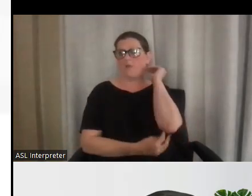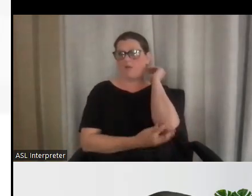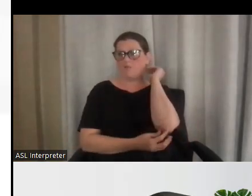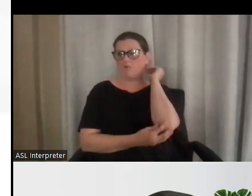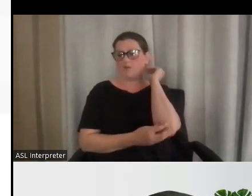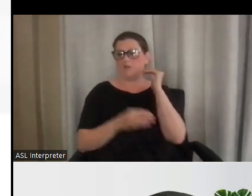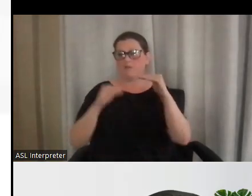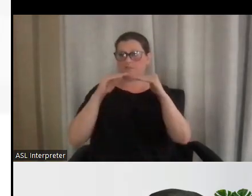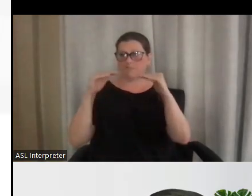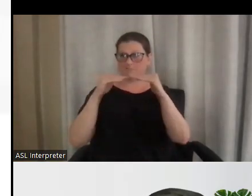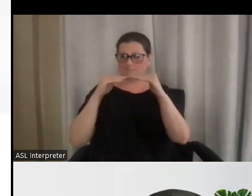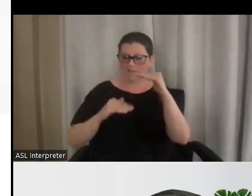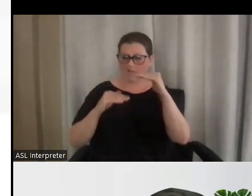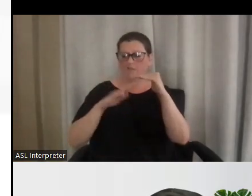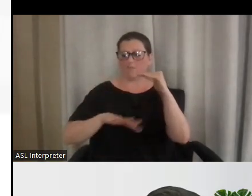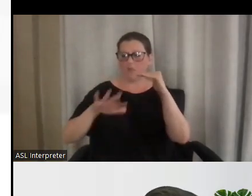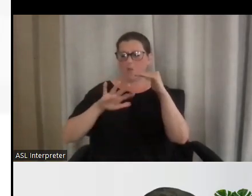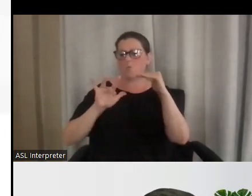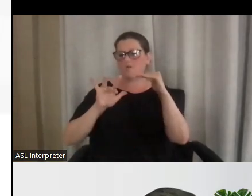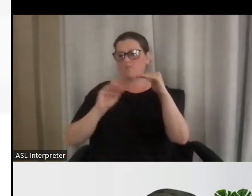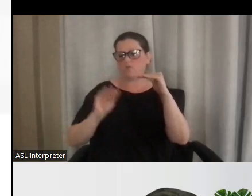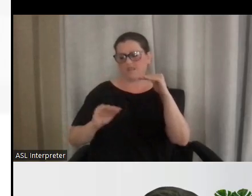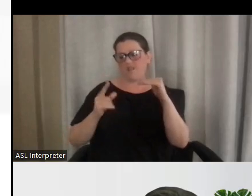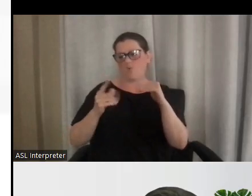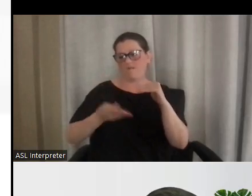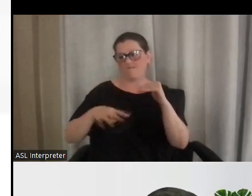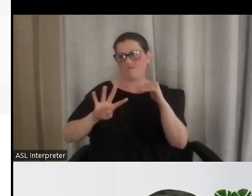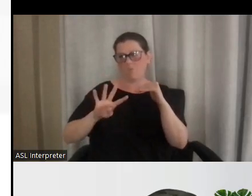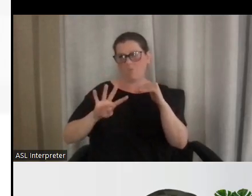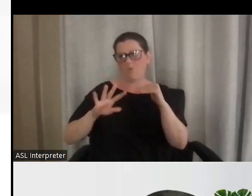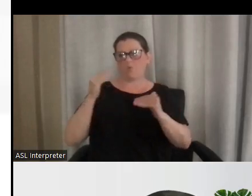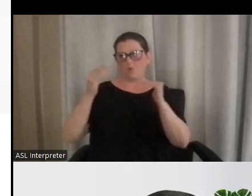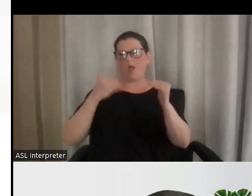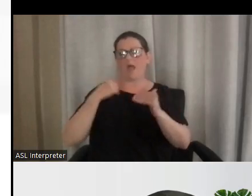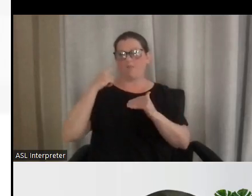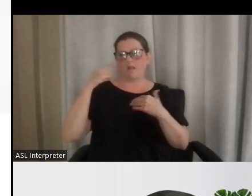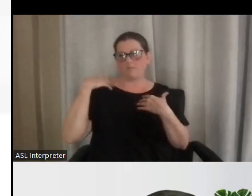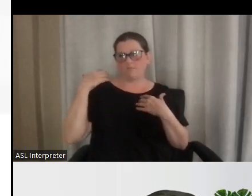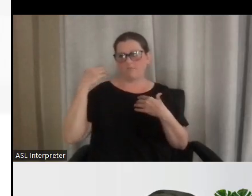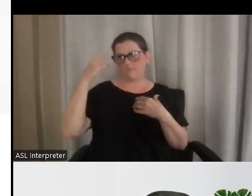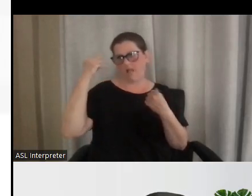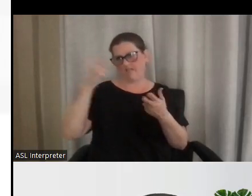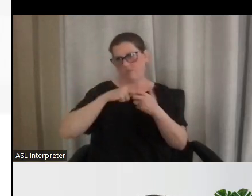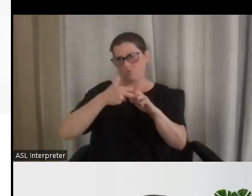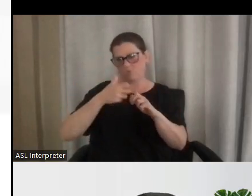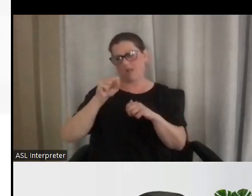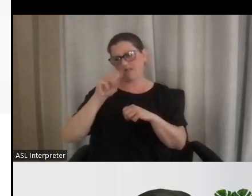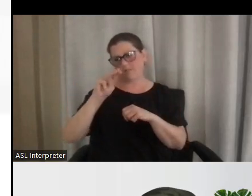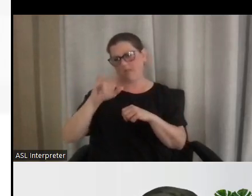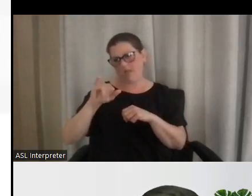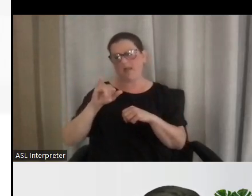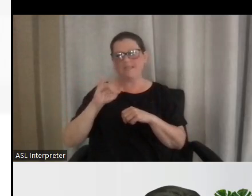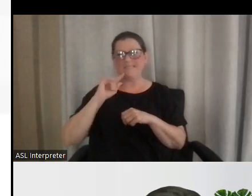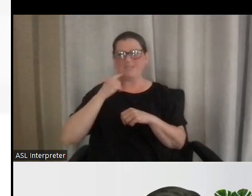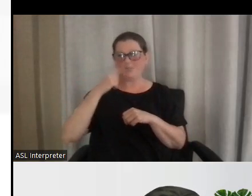line, approximately 25% or 1 in 4 adults have a mental illness or SMI. So significantly